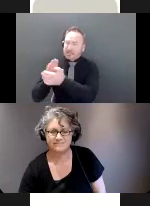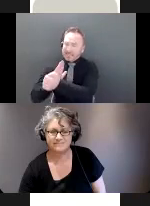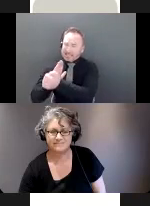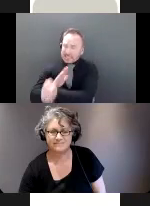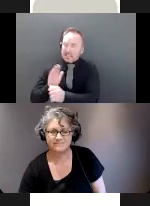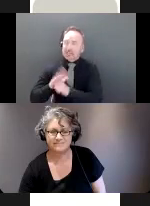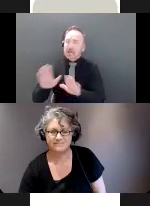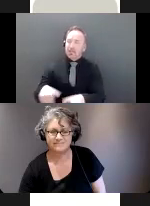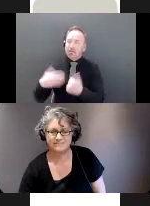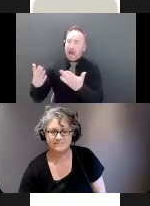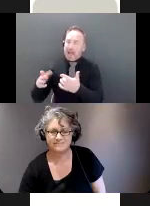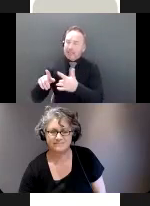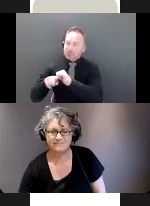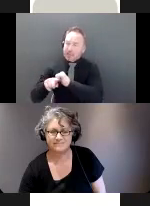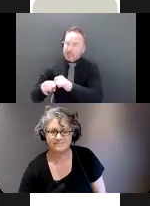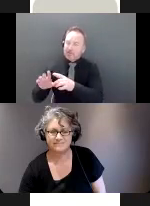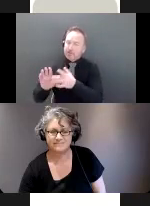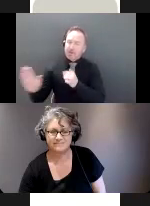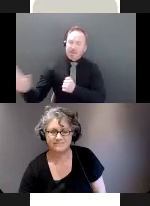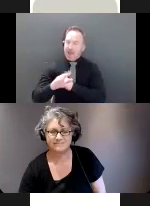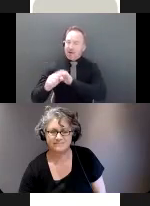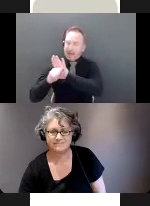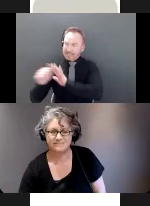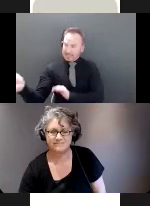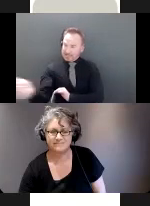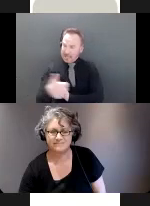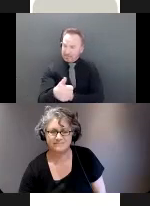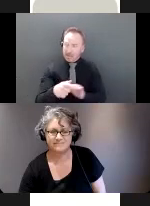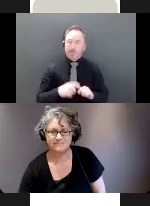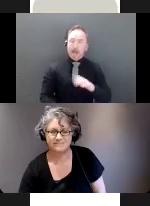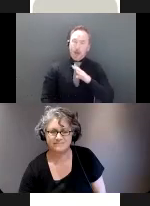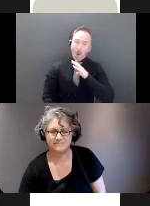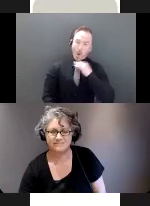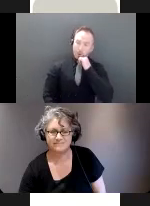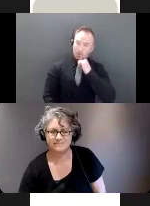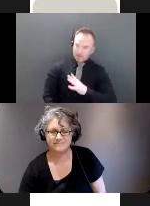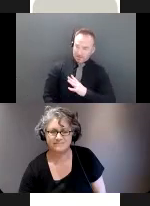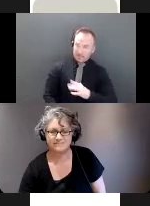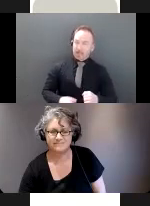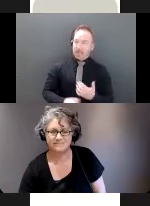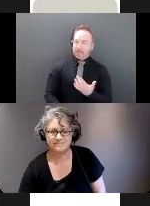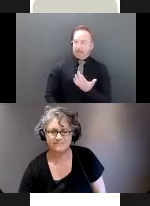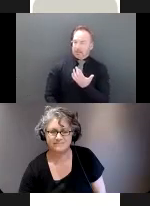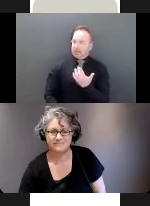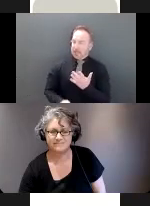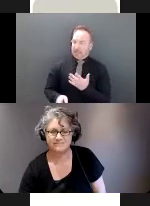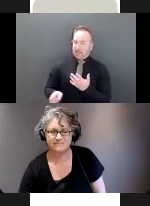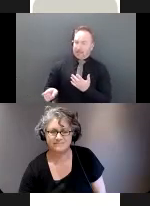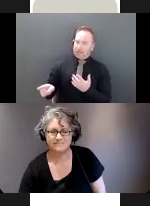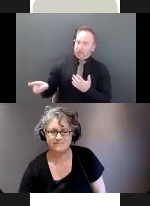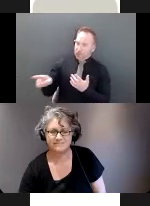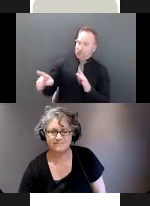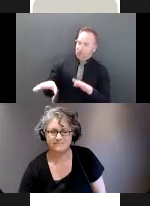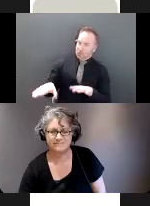identify that I wanted to build that skill, are there things you can just do for me? And so we have to consider that in kind of how we